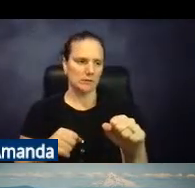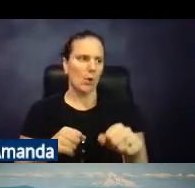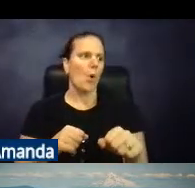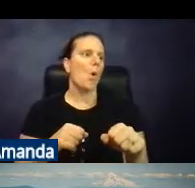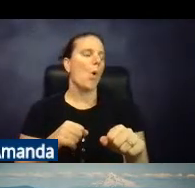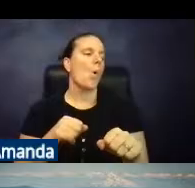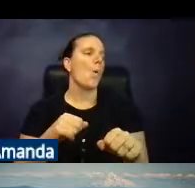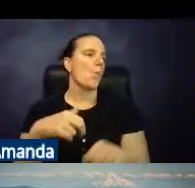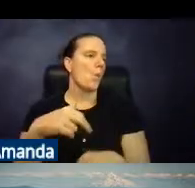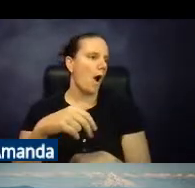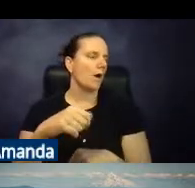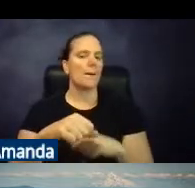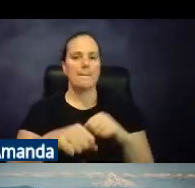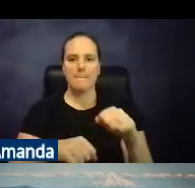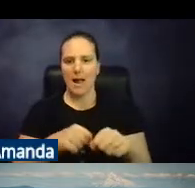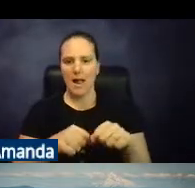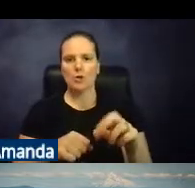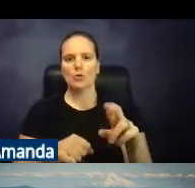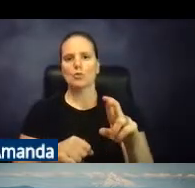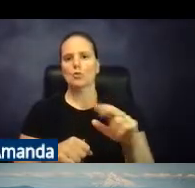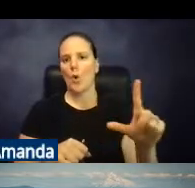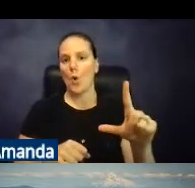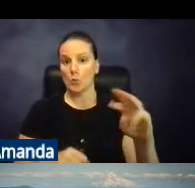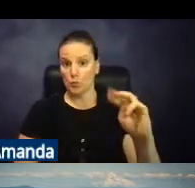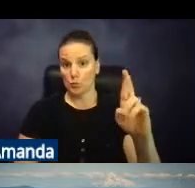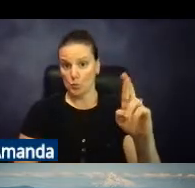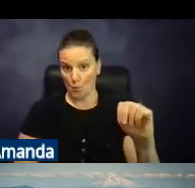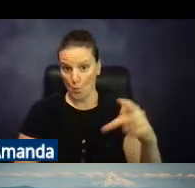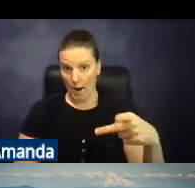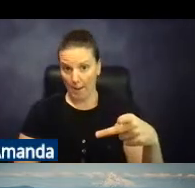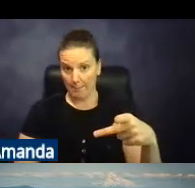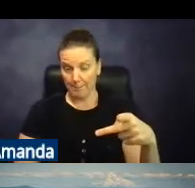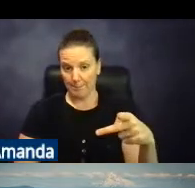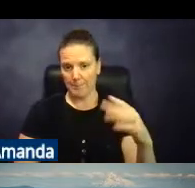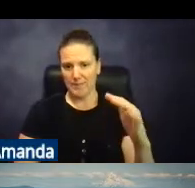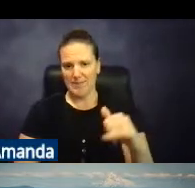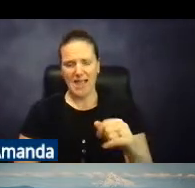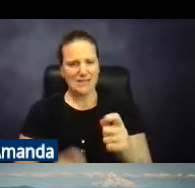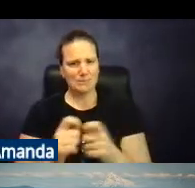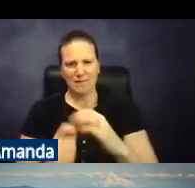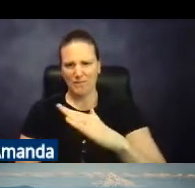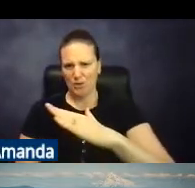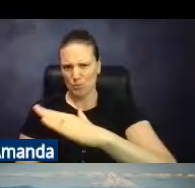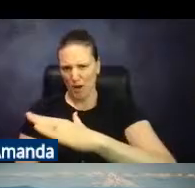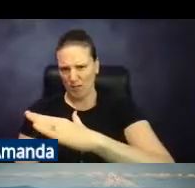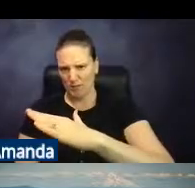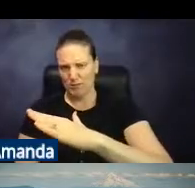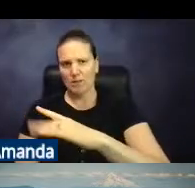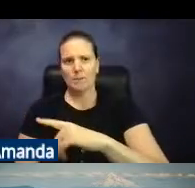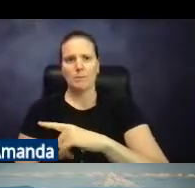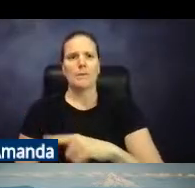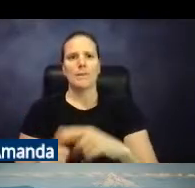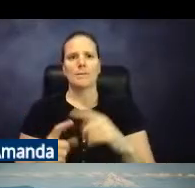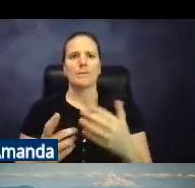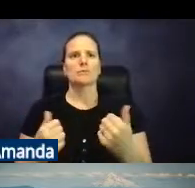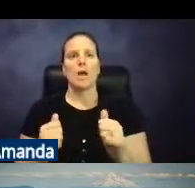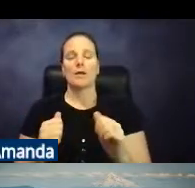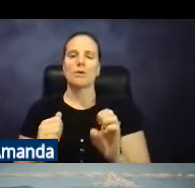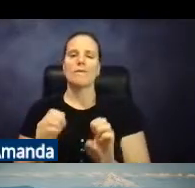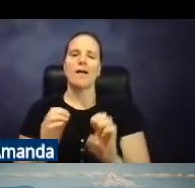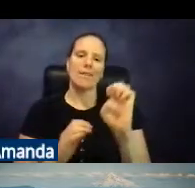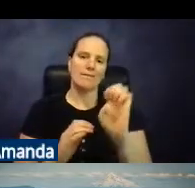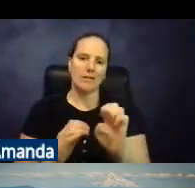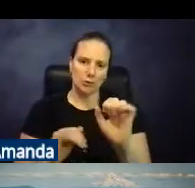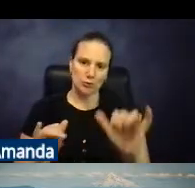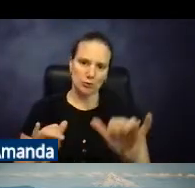a ramp system that again is at acceptable grades, but maybe you don't want to go as far and you can get down through an elevator or up through an